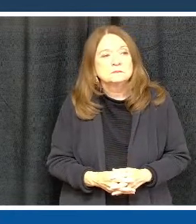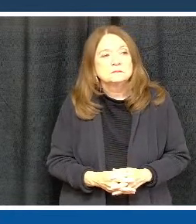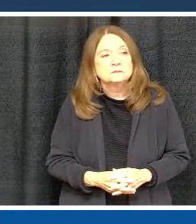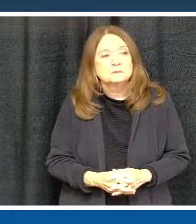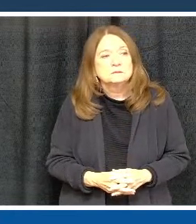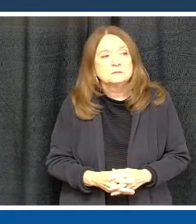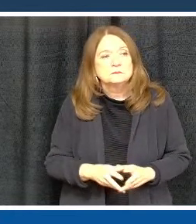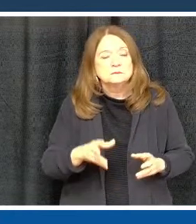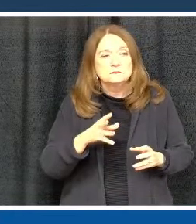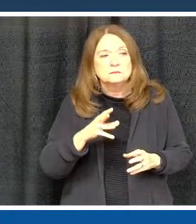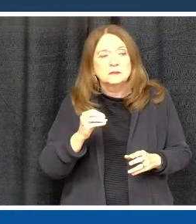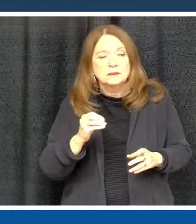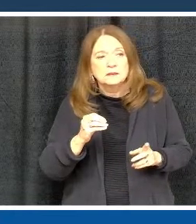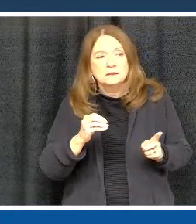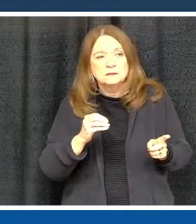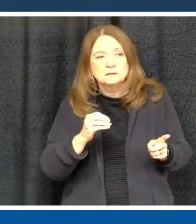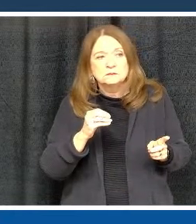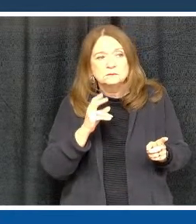And there's a little more